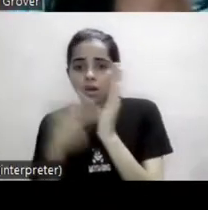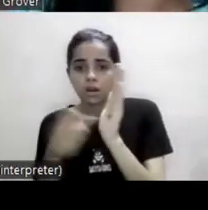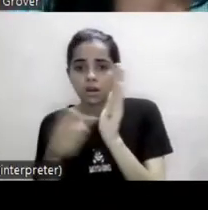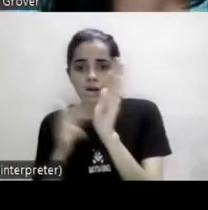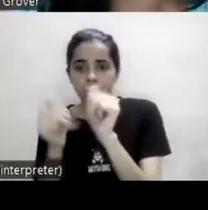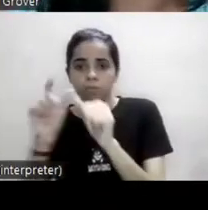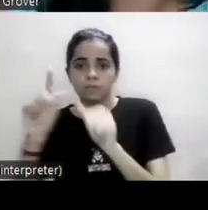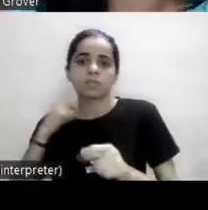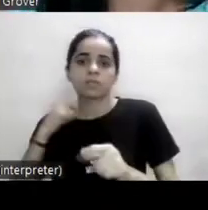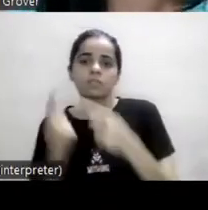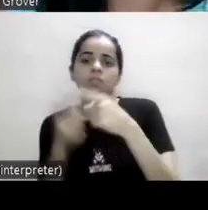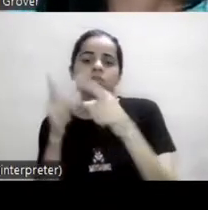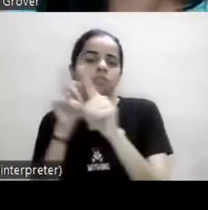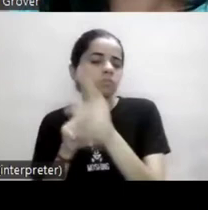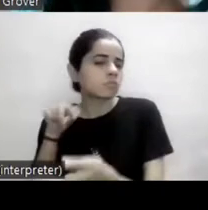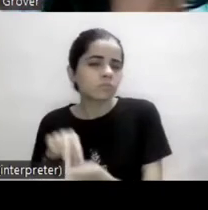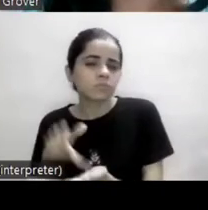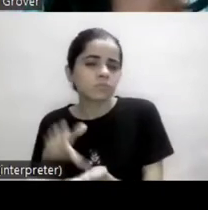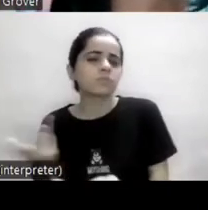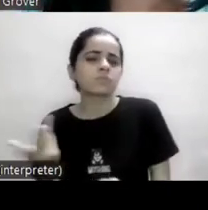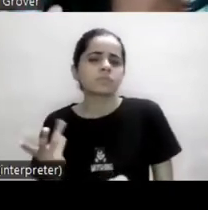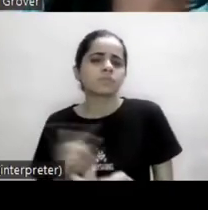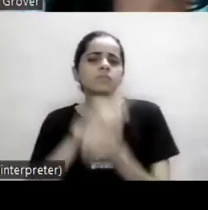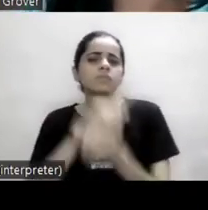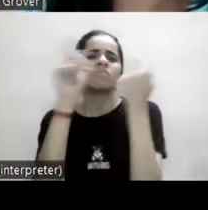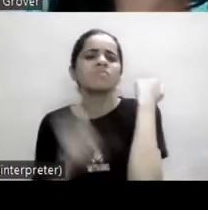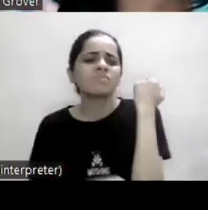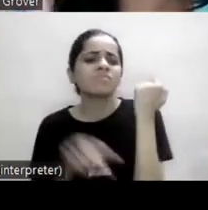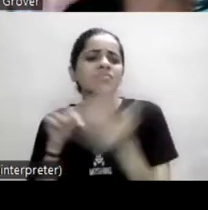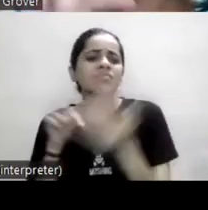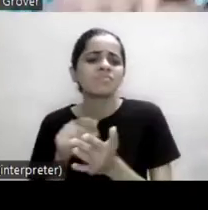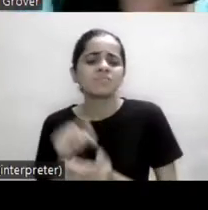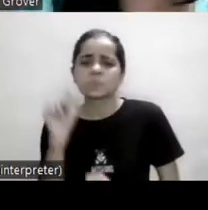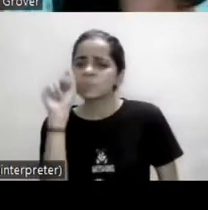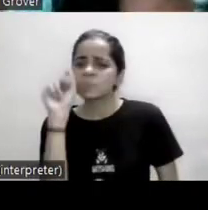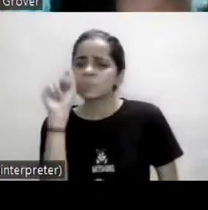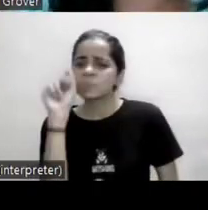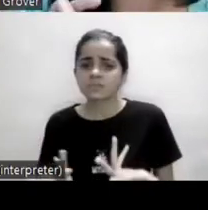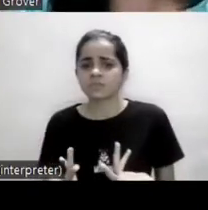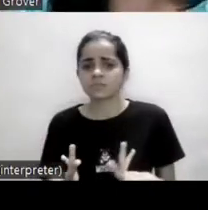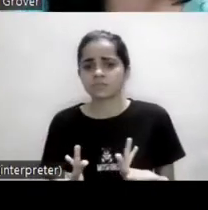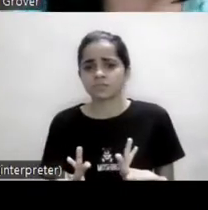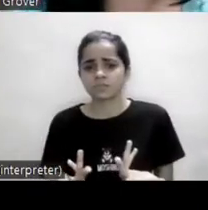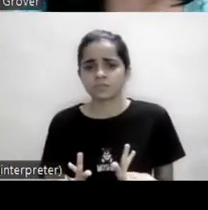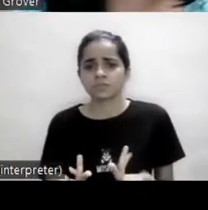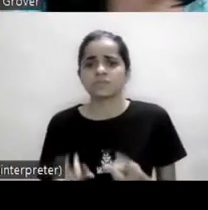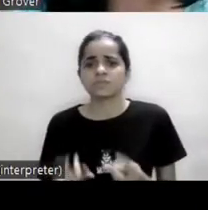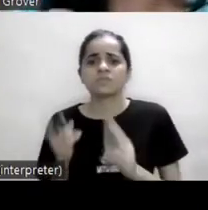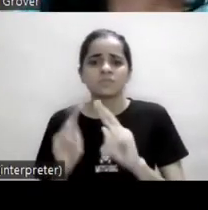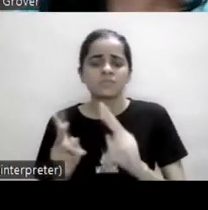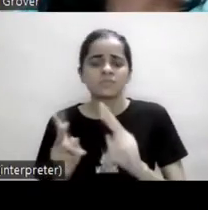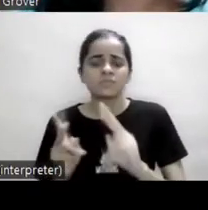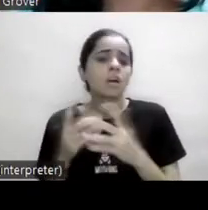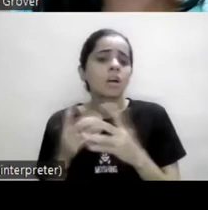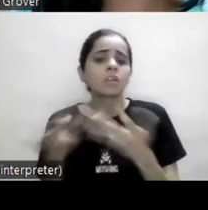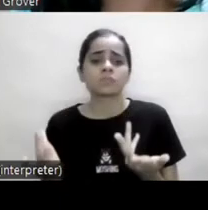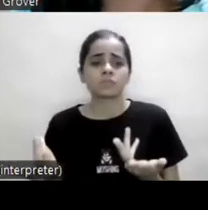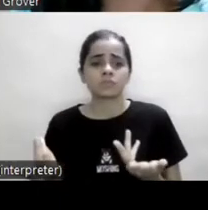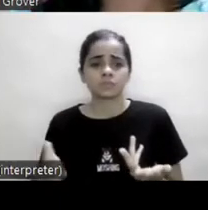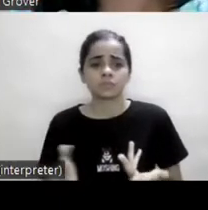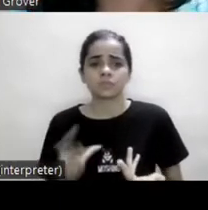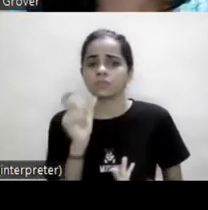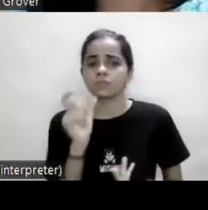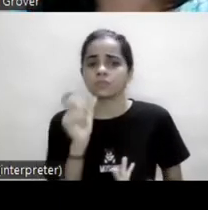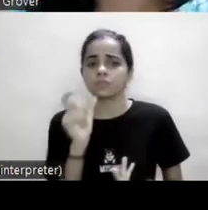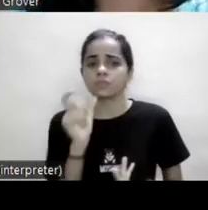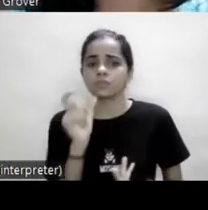you look at these endings, it's very important to understand how this genre works. Why do I call the